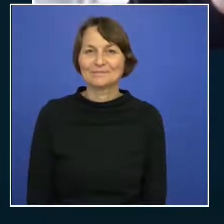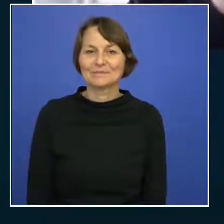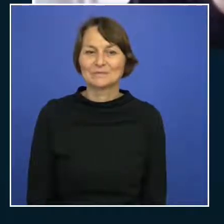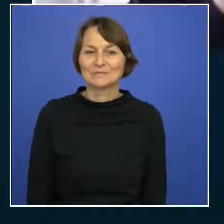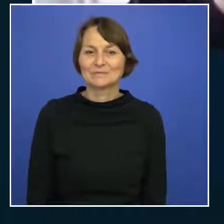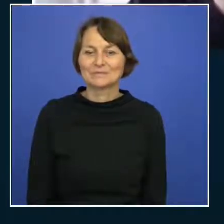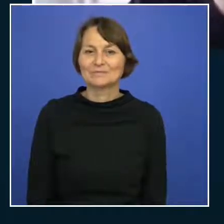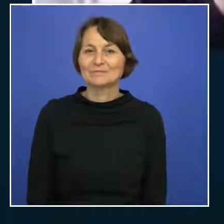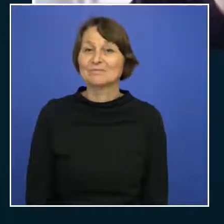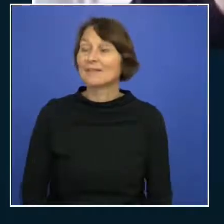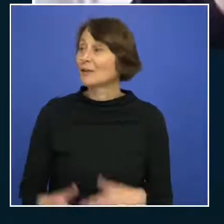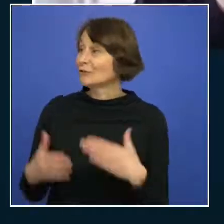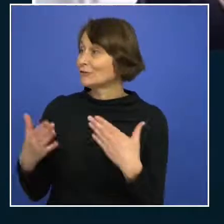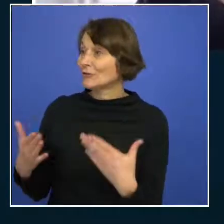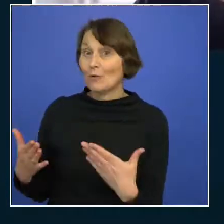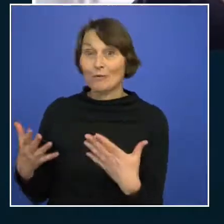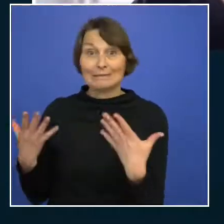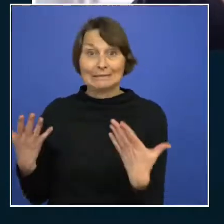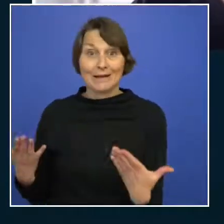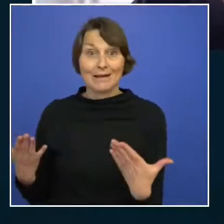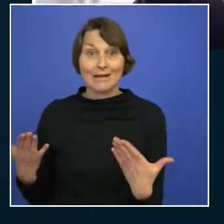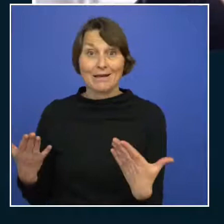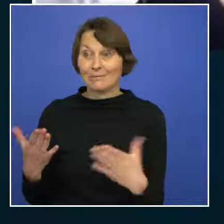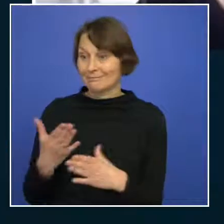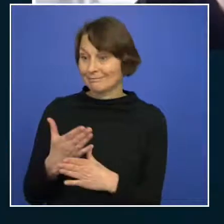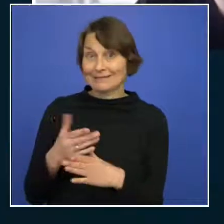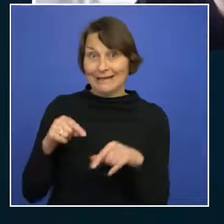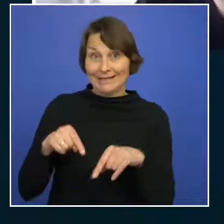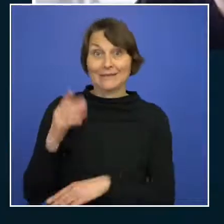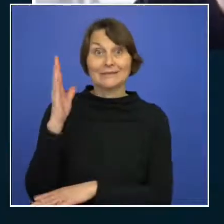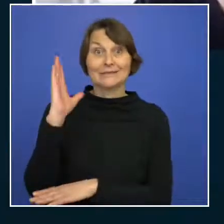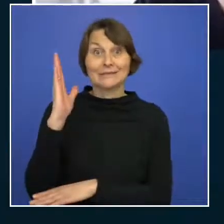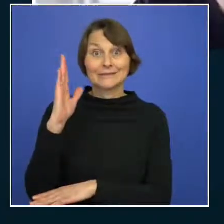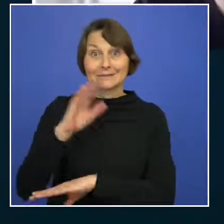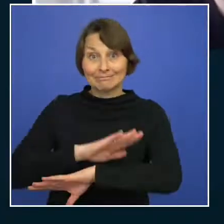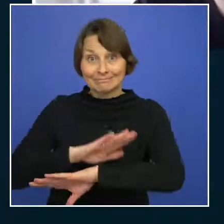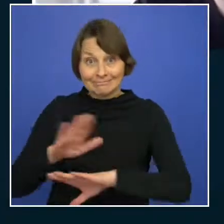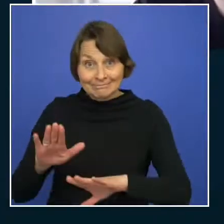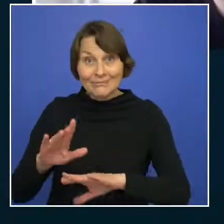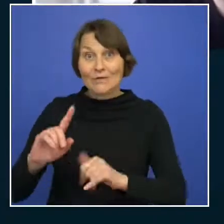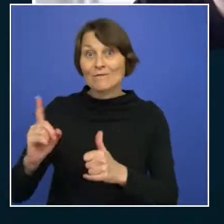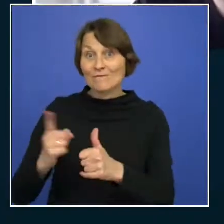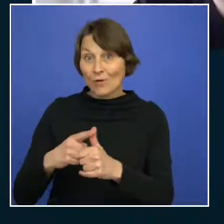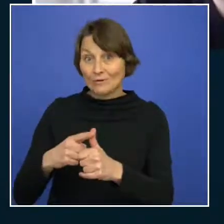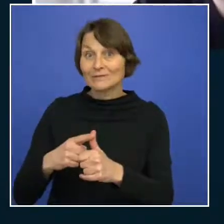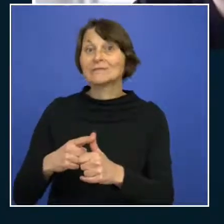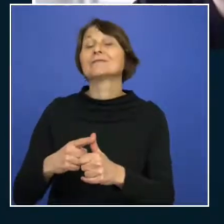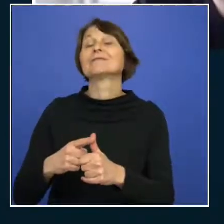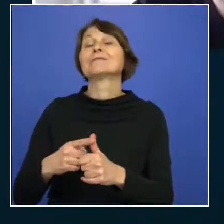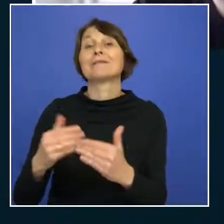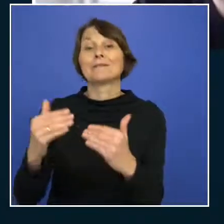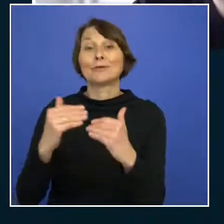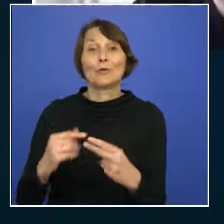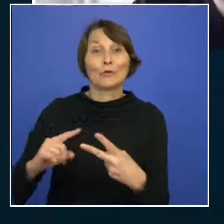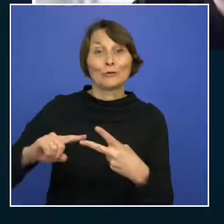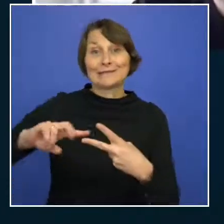So I guess that brings us to the end of this session and at the beginning of a new